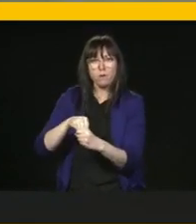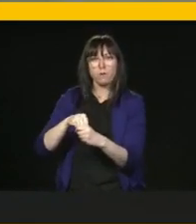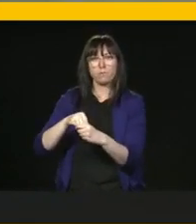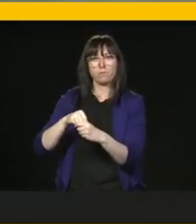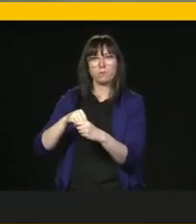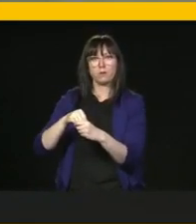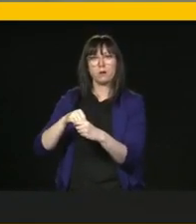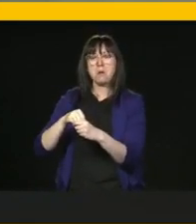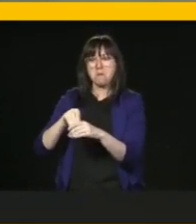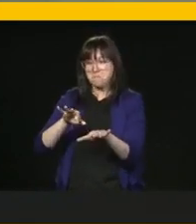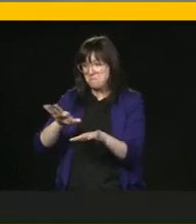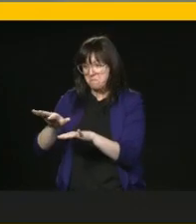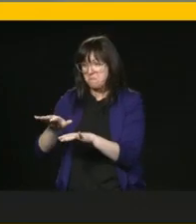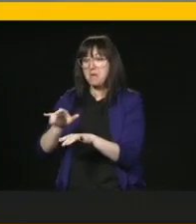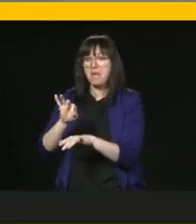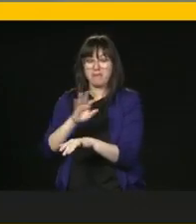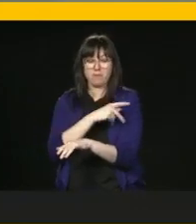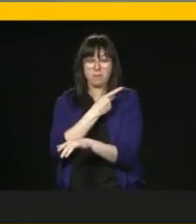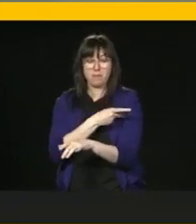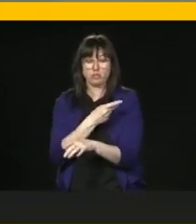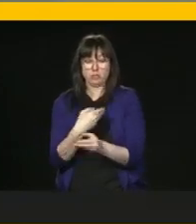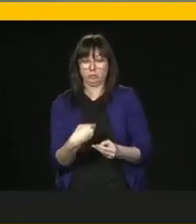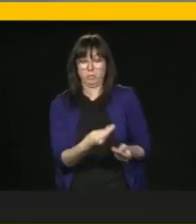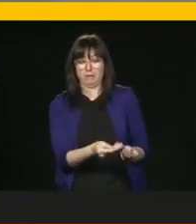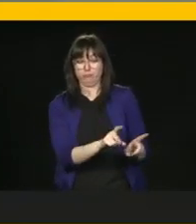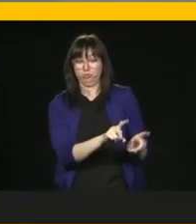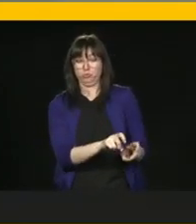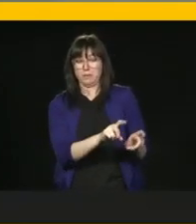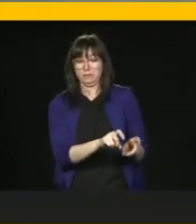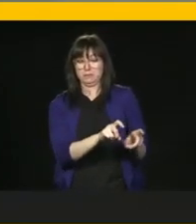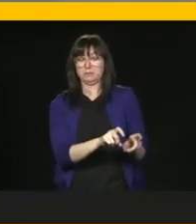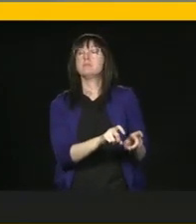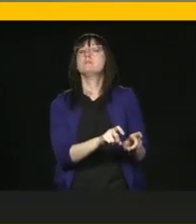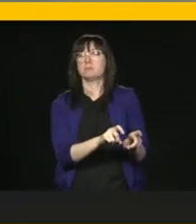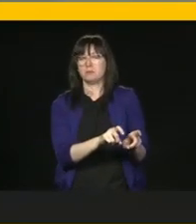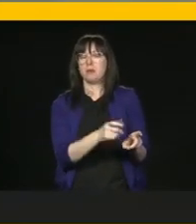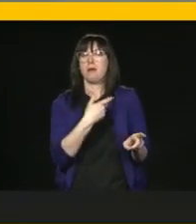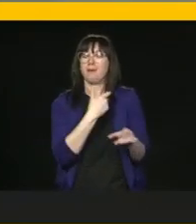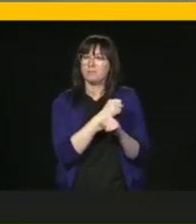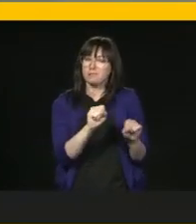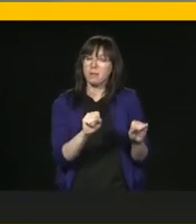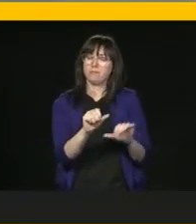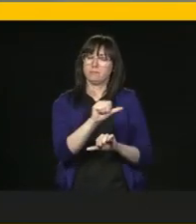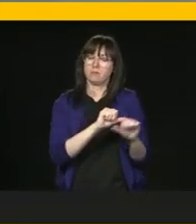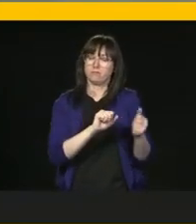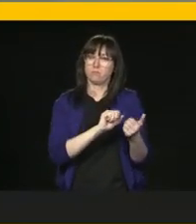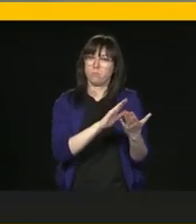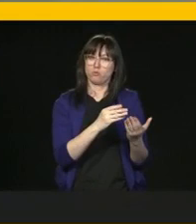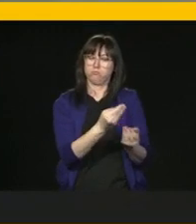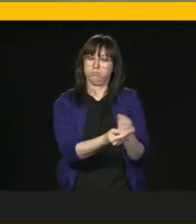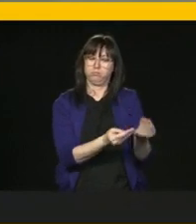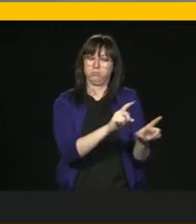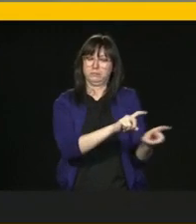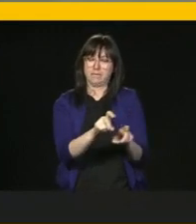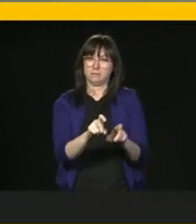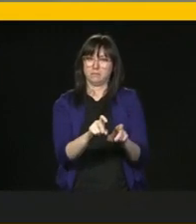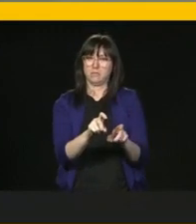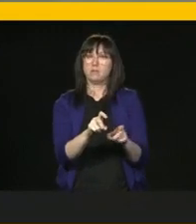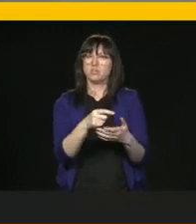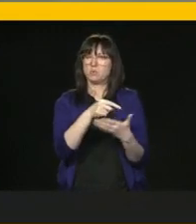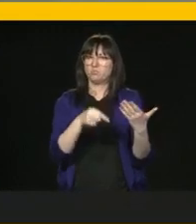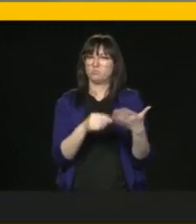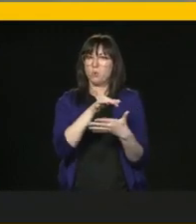drugs are doing it in the most scientific and safest way possible. So there are mechanisms. I also know that